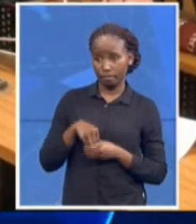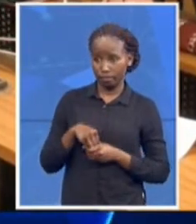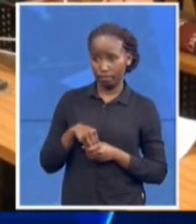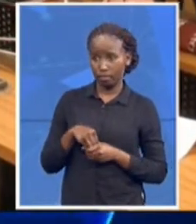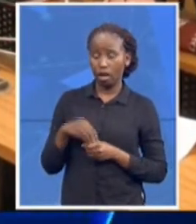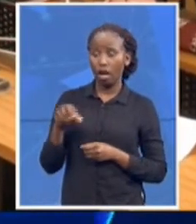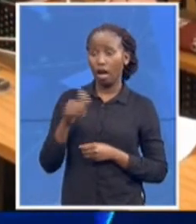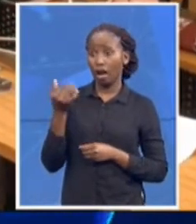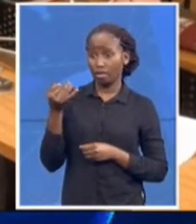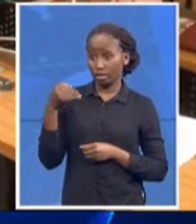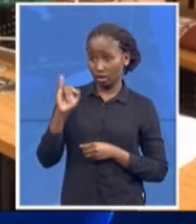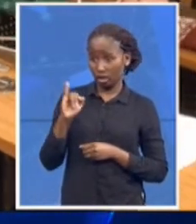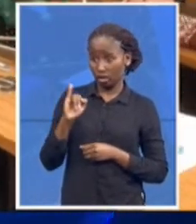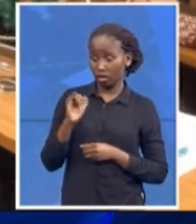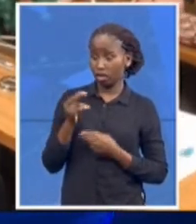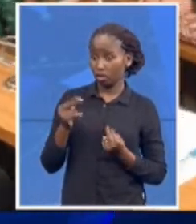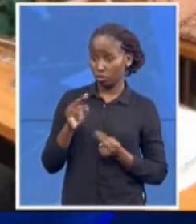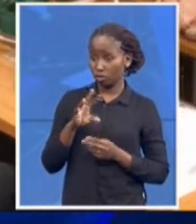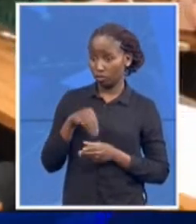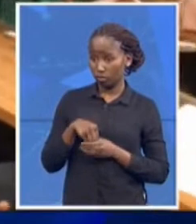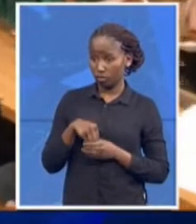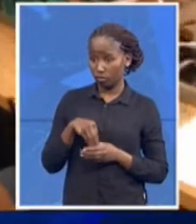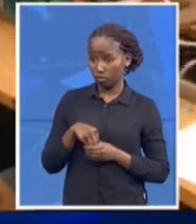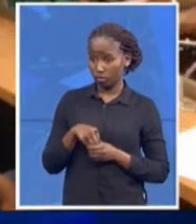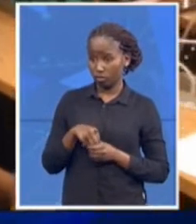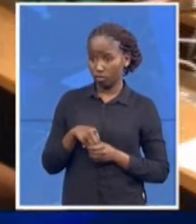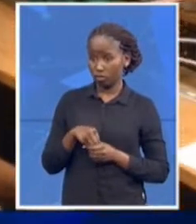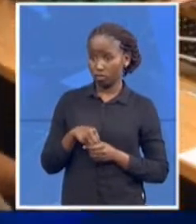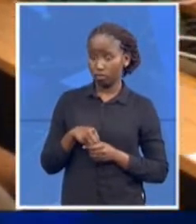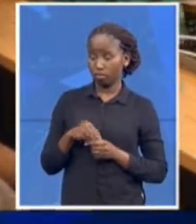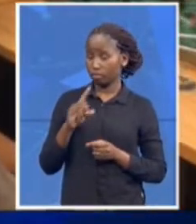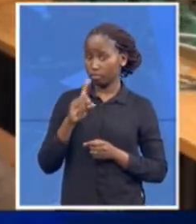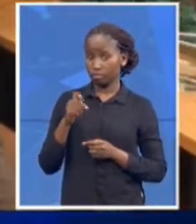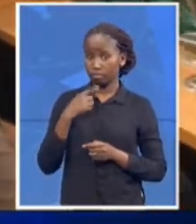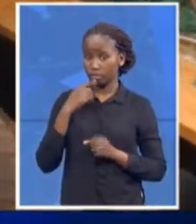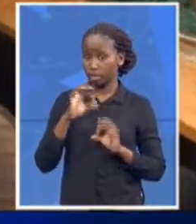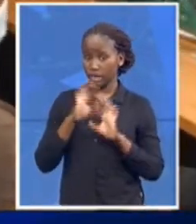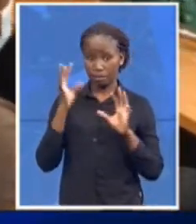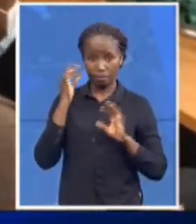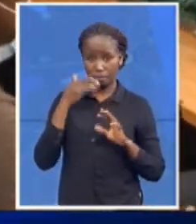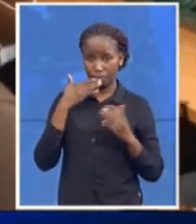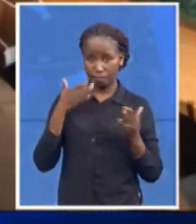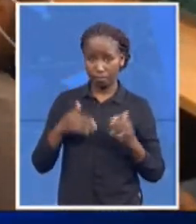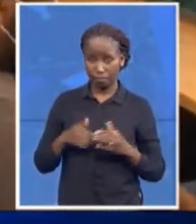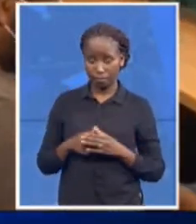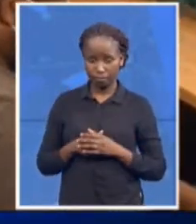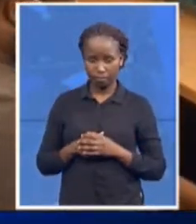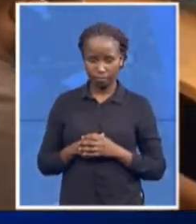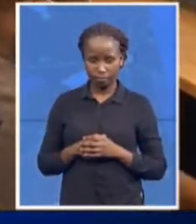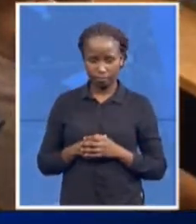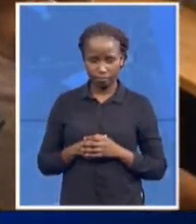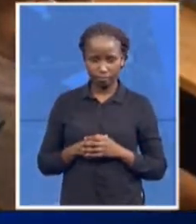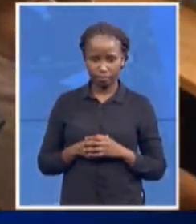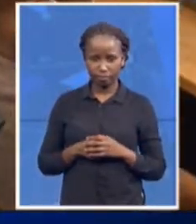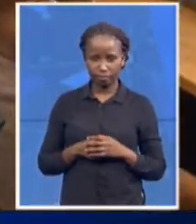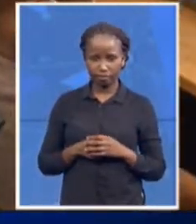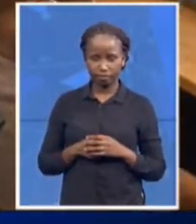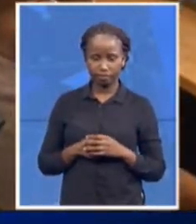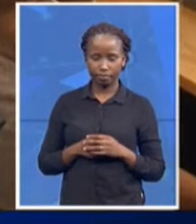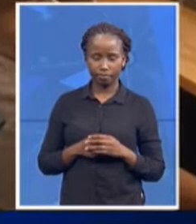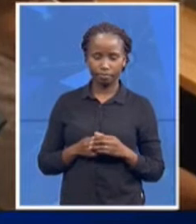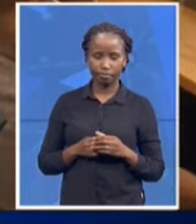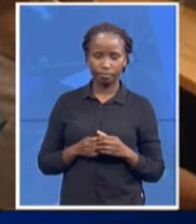much. Ignatius, over to you. Yes, Master Chaba. I have just a couple of questions. First one from Haupaleli